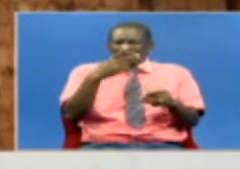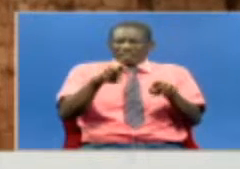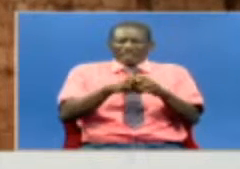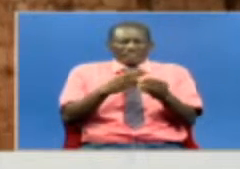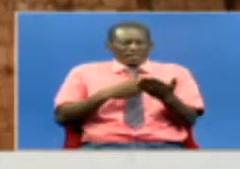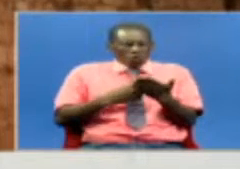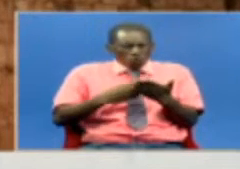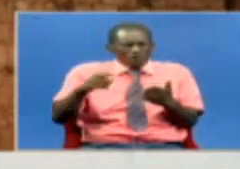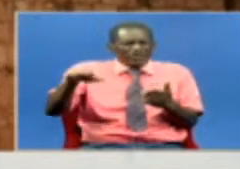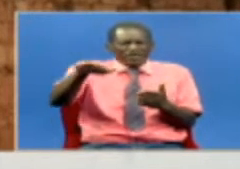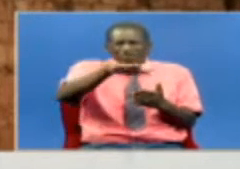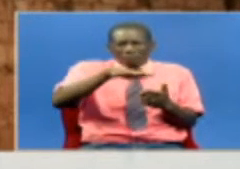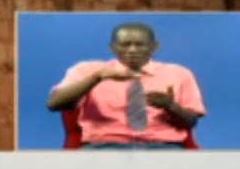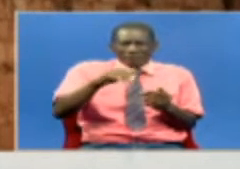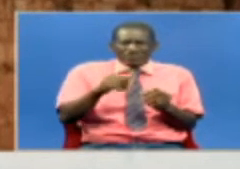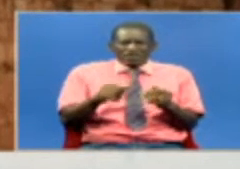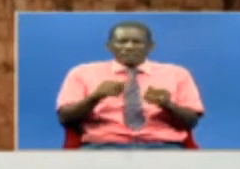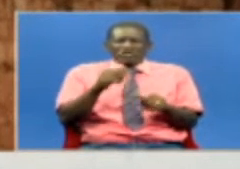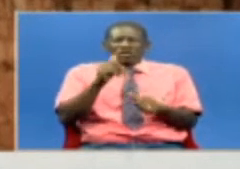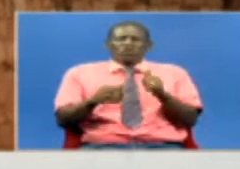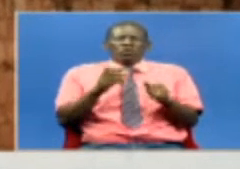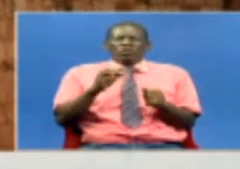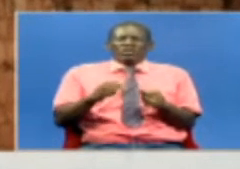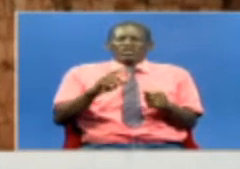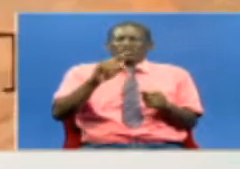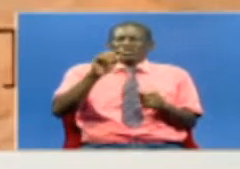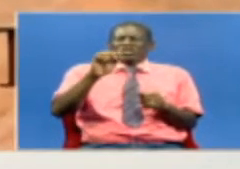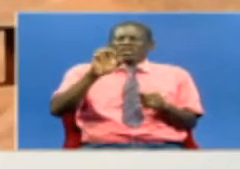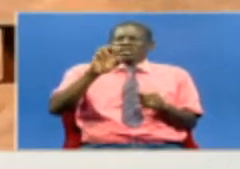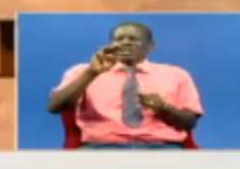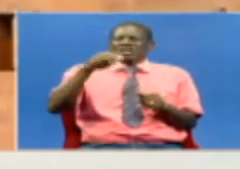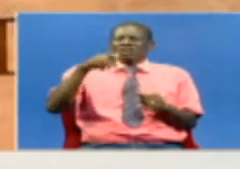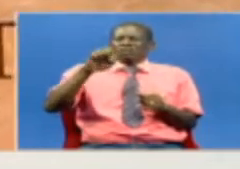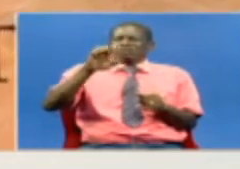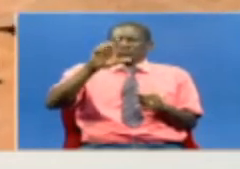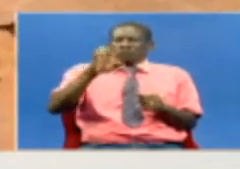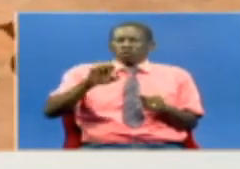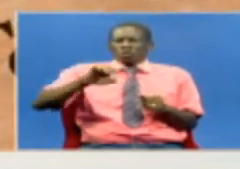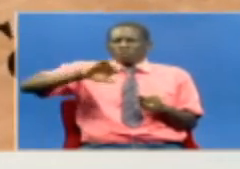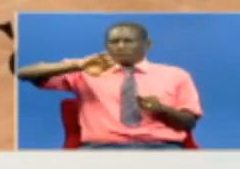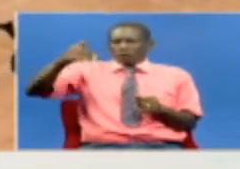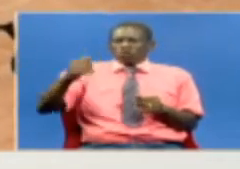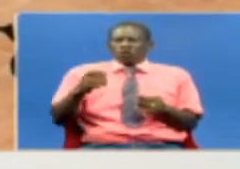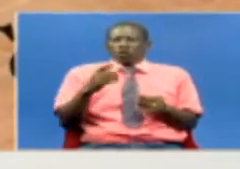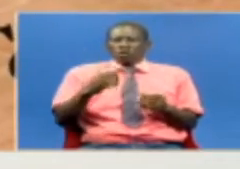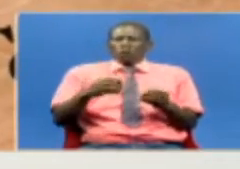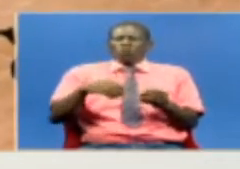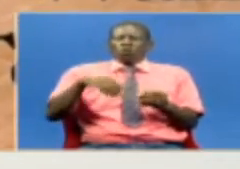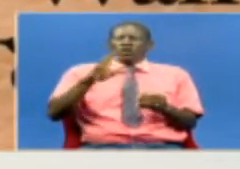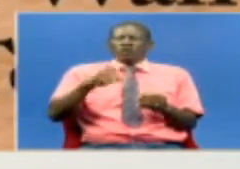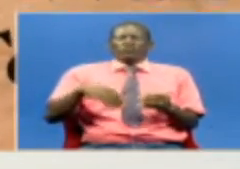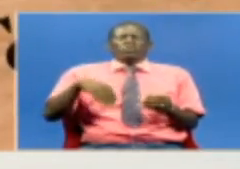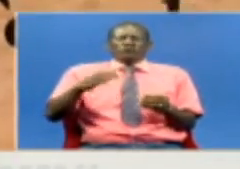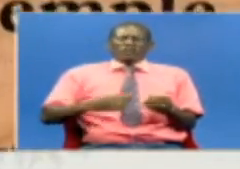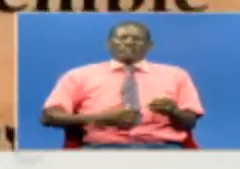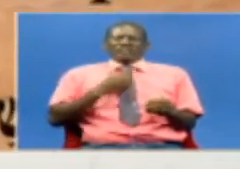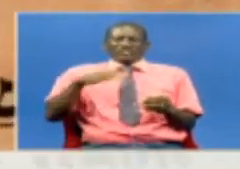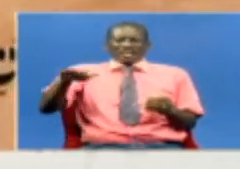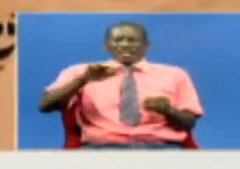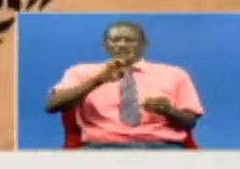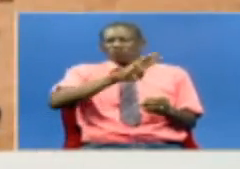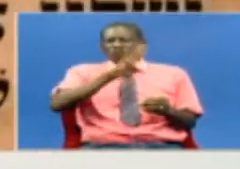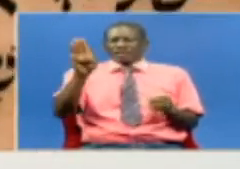of places, that is the Temple Mount. One of the most visited places here is the Western